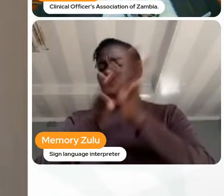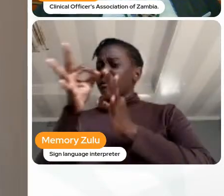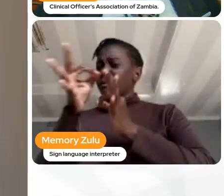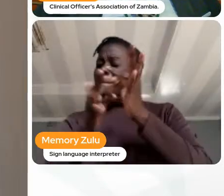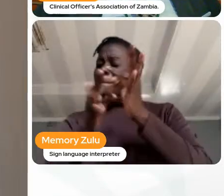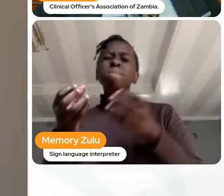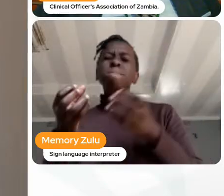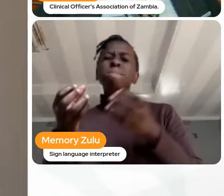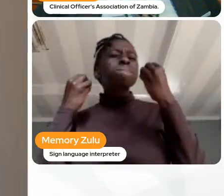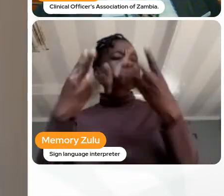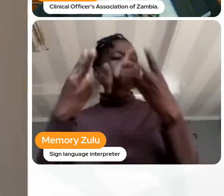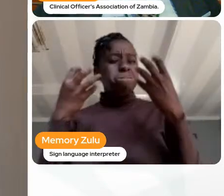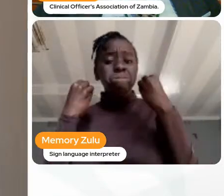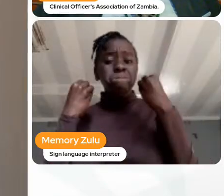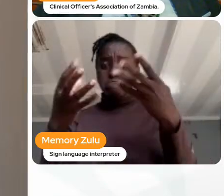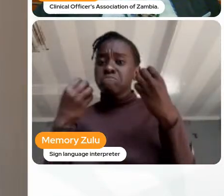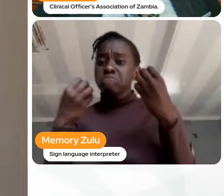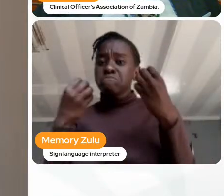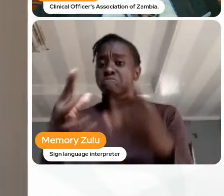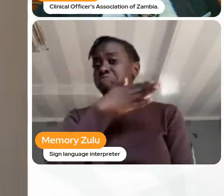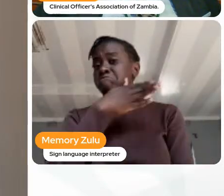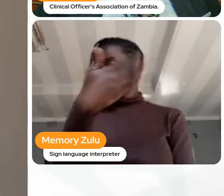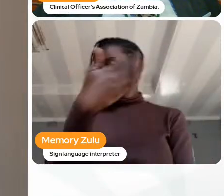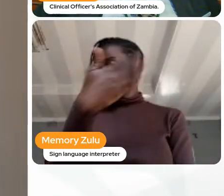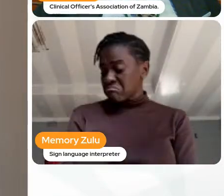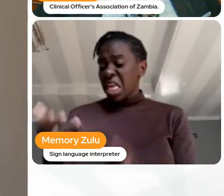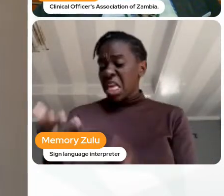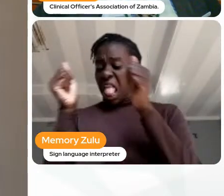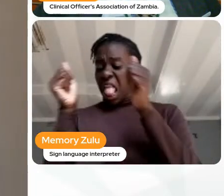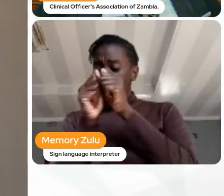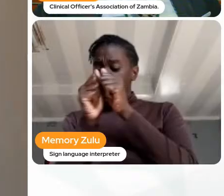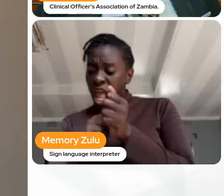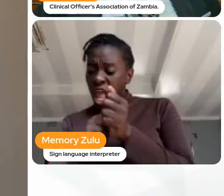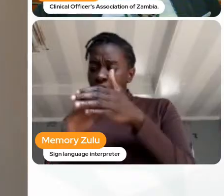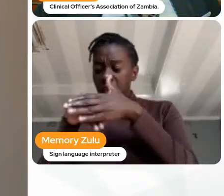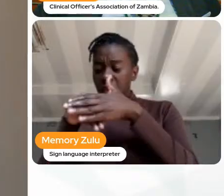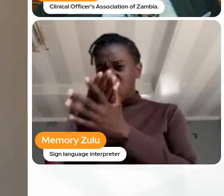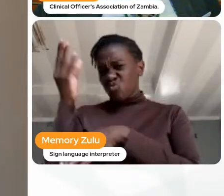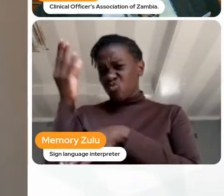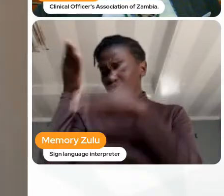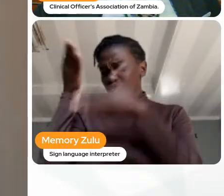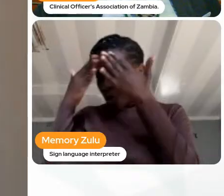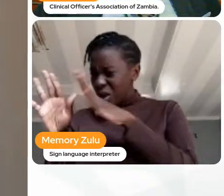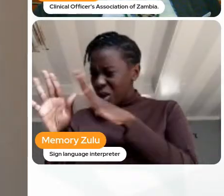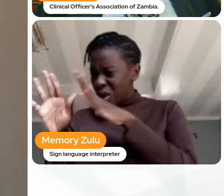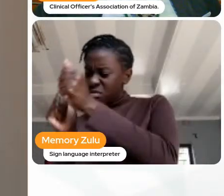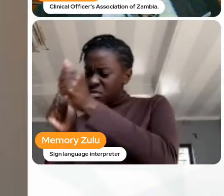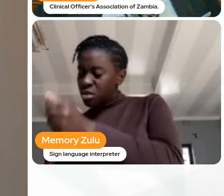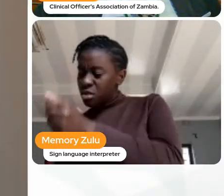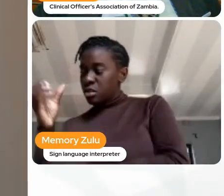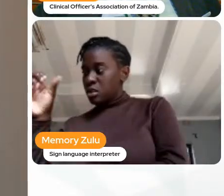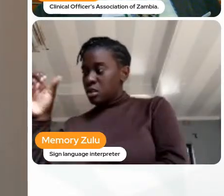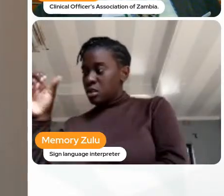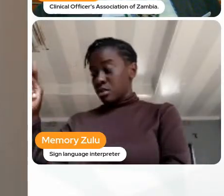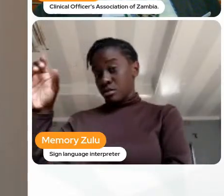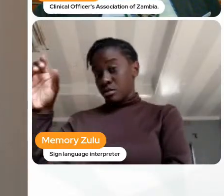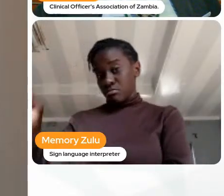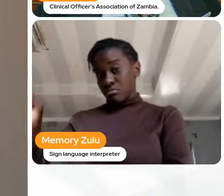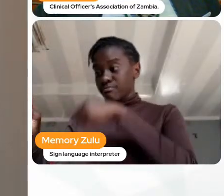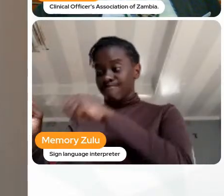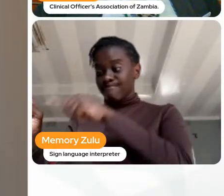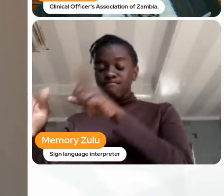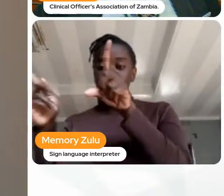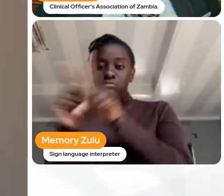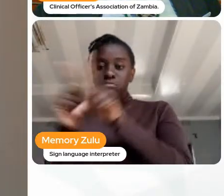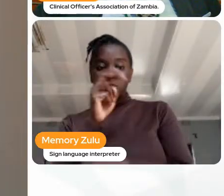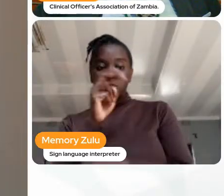UTI, the symptoms that one gets to have when they have an STI, and of course how somebody can just get a UTI